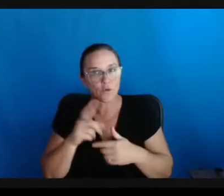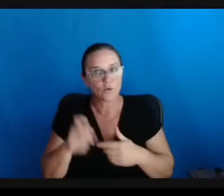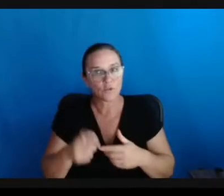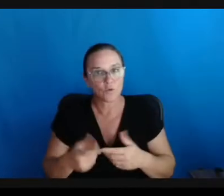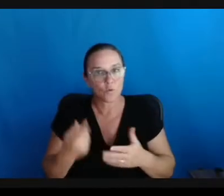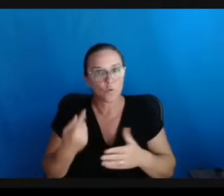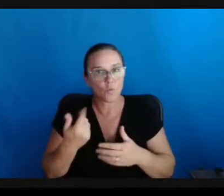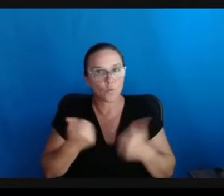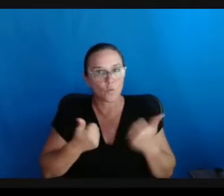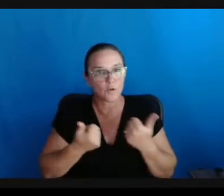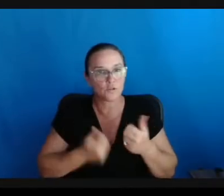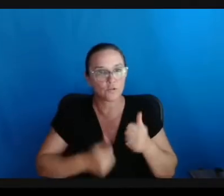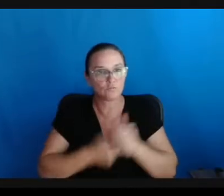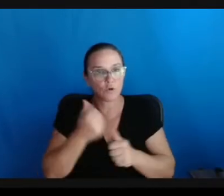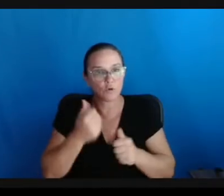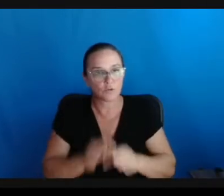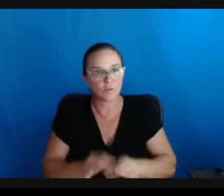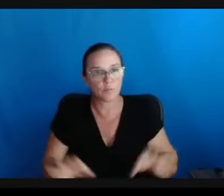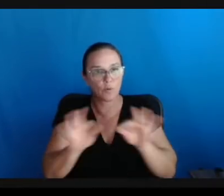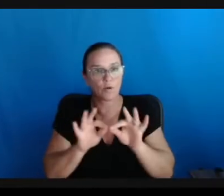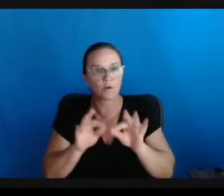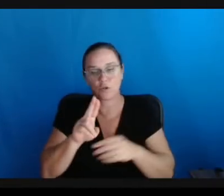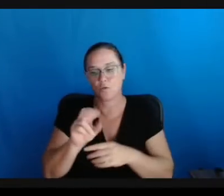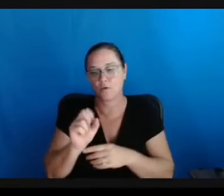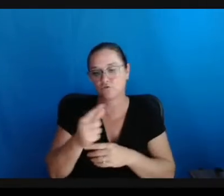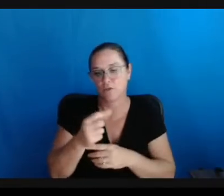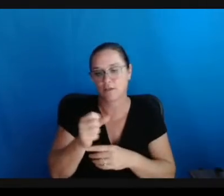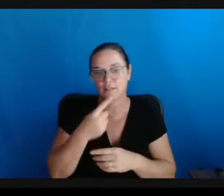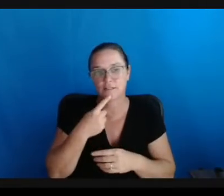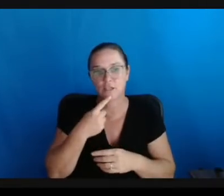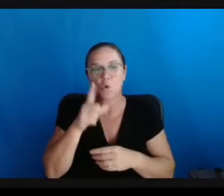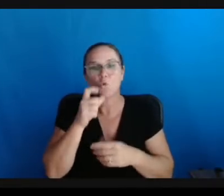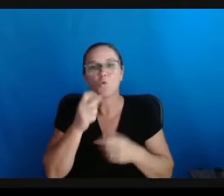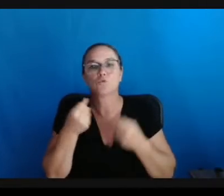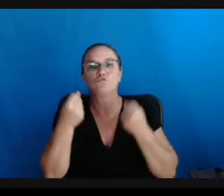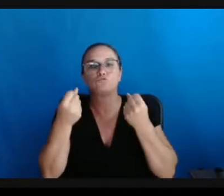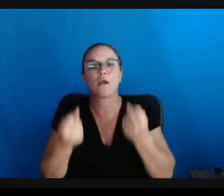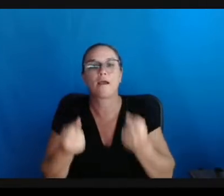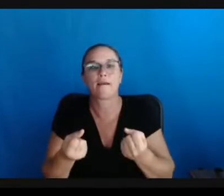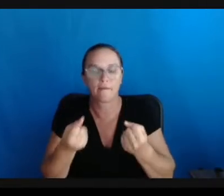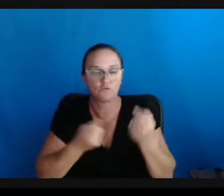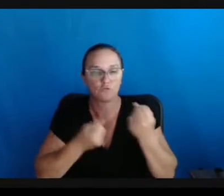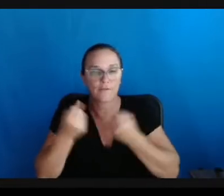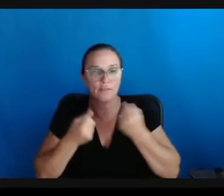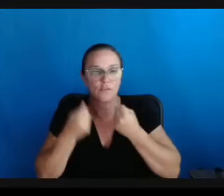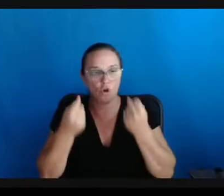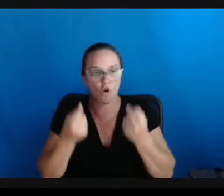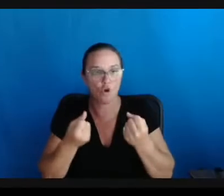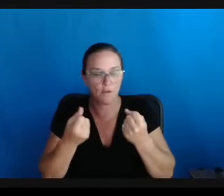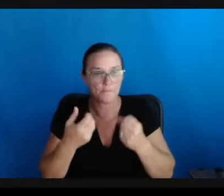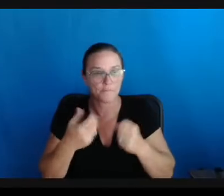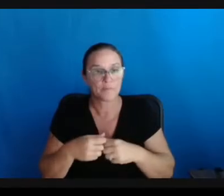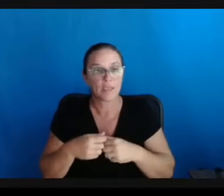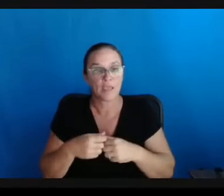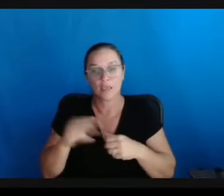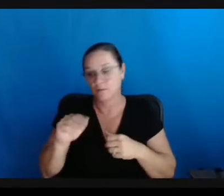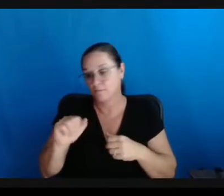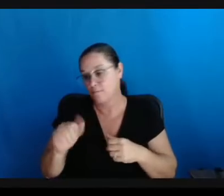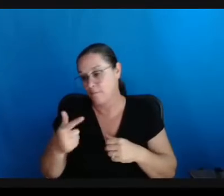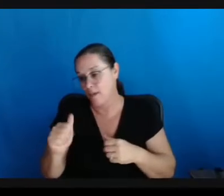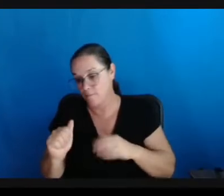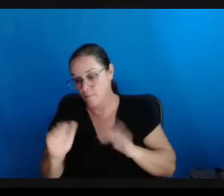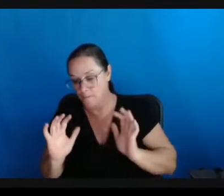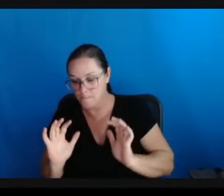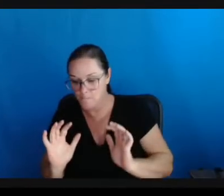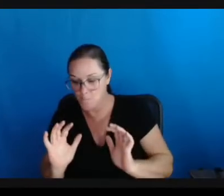in time? The USGS has written it before as who's driving the car? Is the magma building enough pressure and pushing into the rift zone